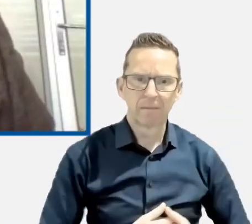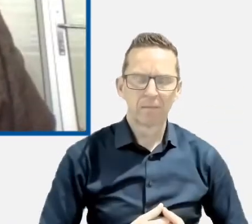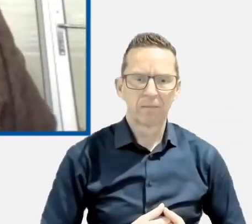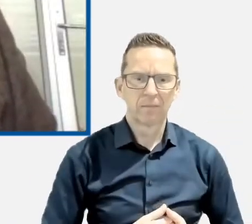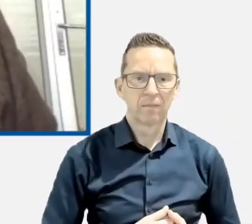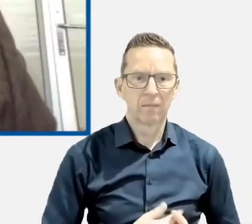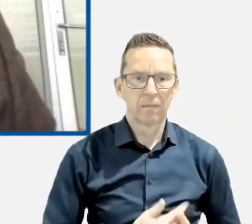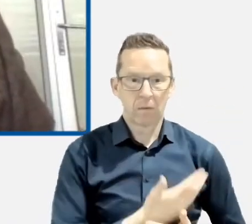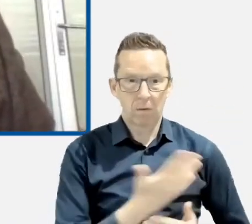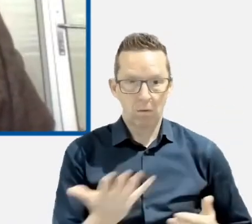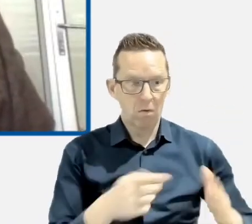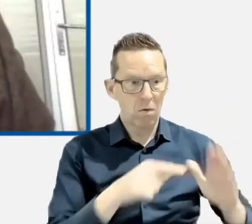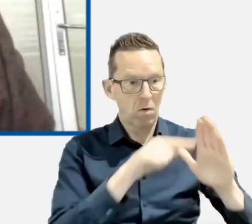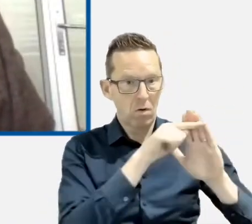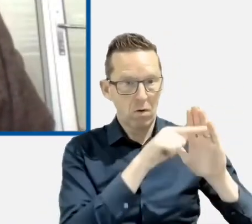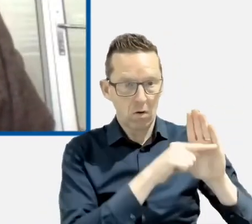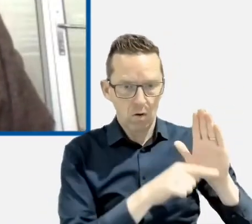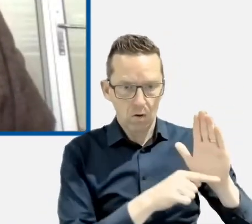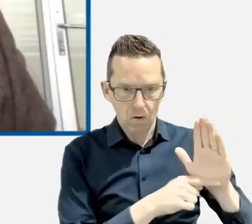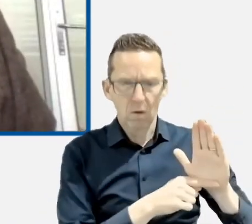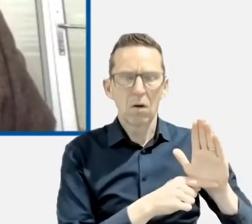Africa Agenda 2063,